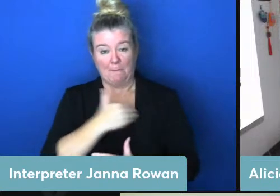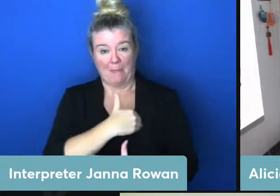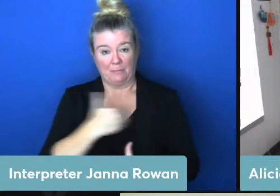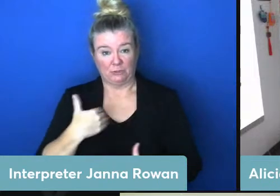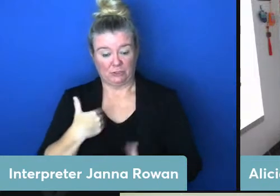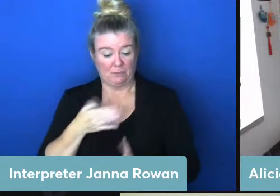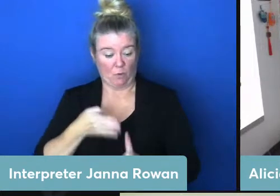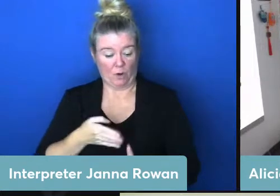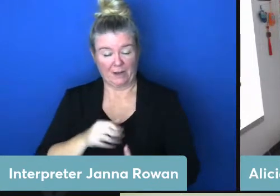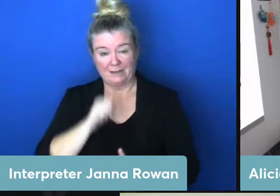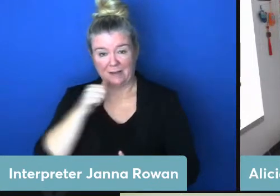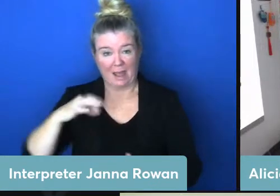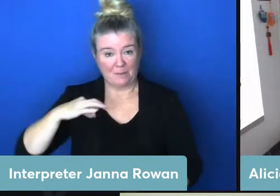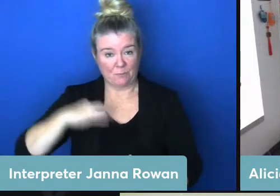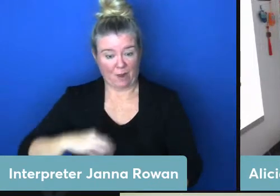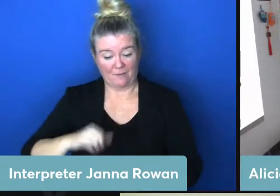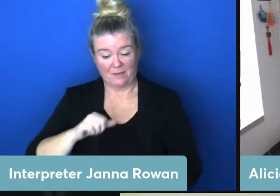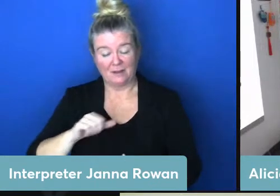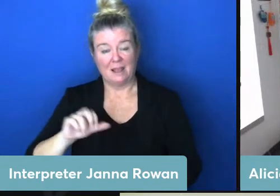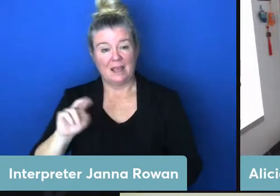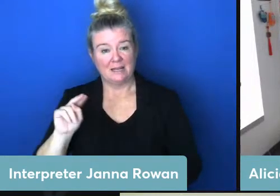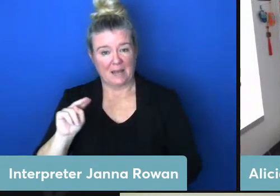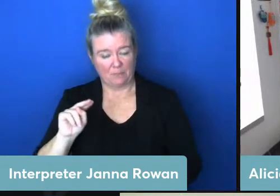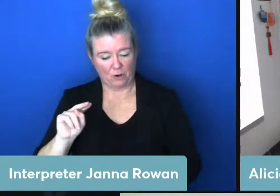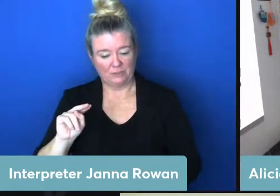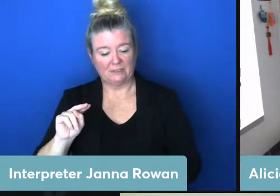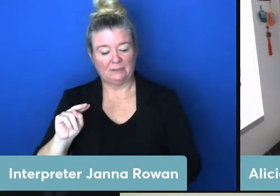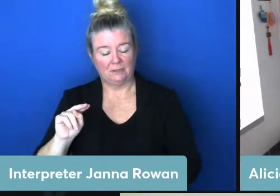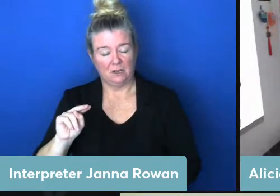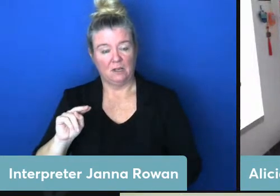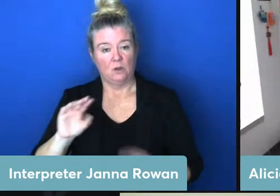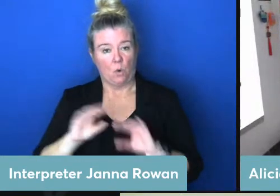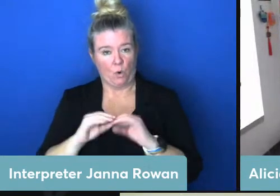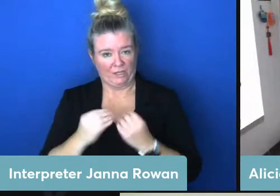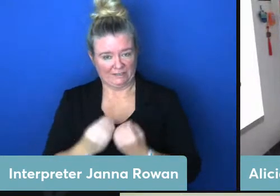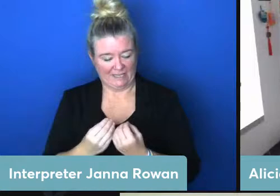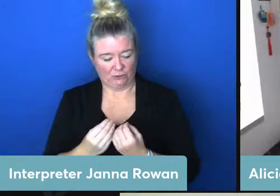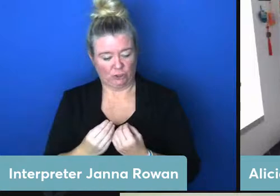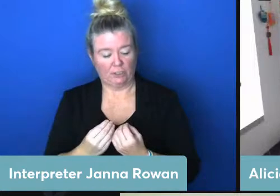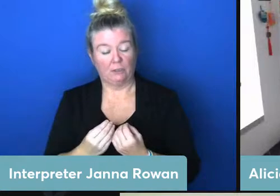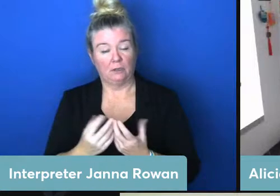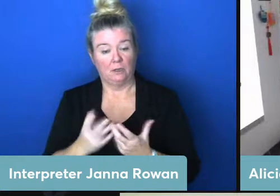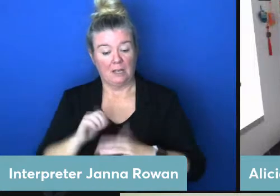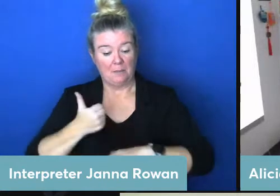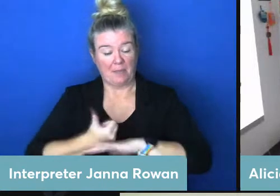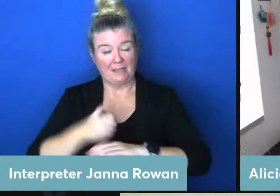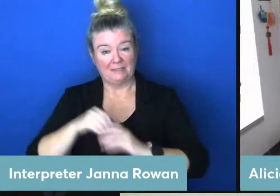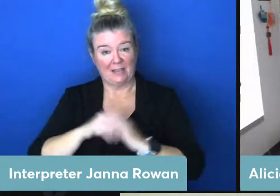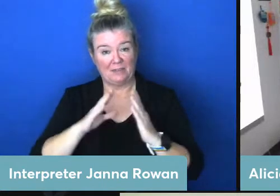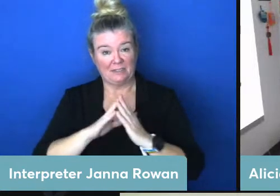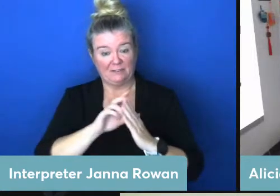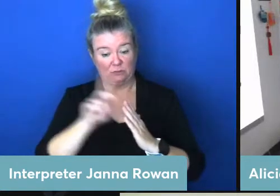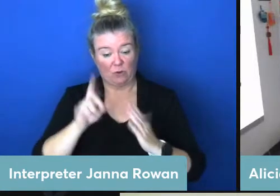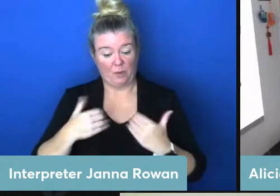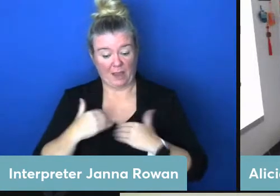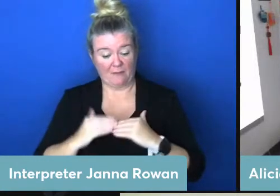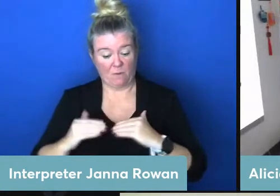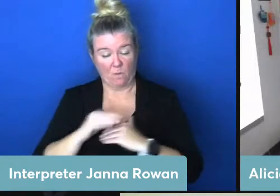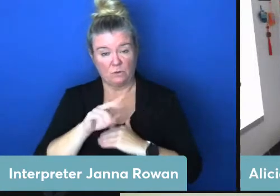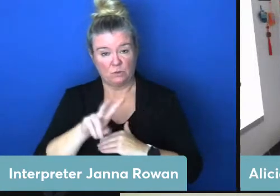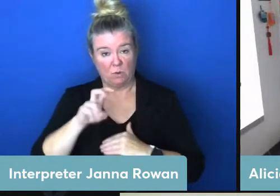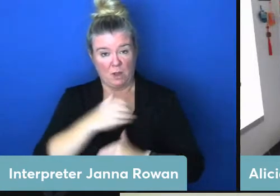membership-oriented, nonprofit, nonpartisan organization based in the city of Detroit. We have over 200